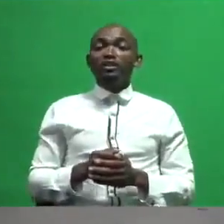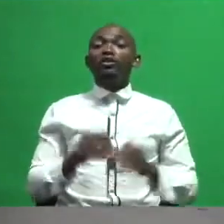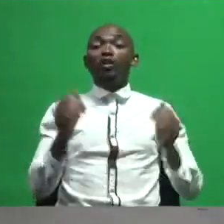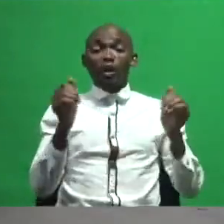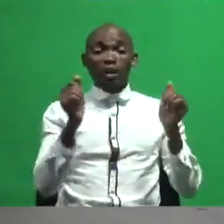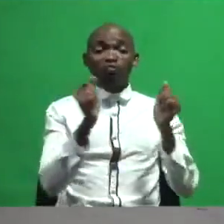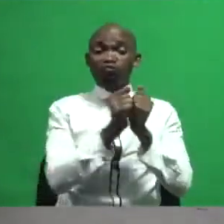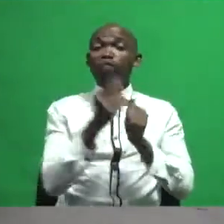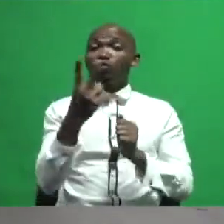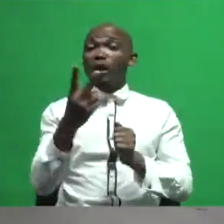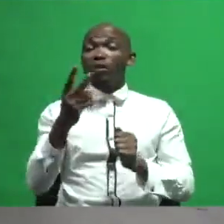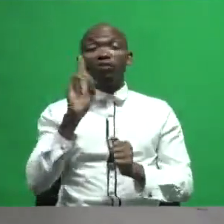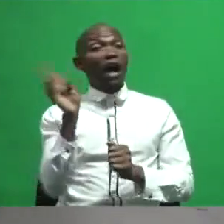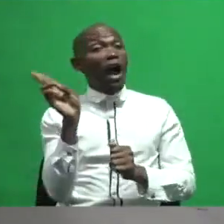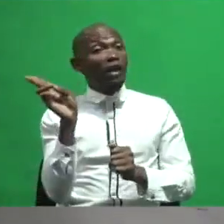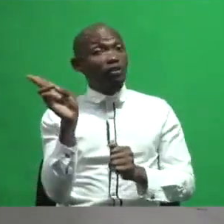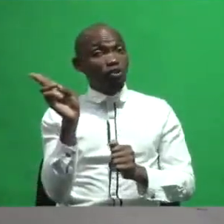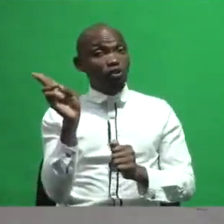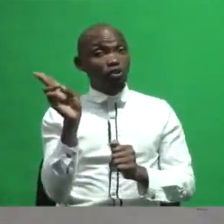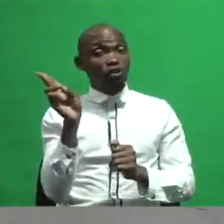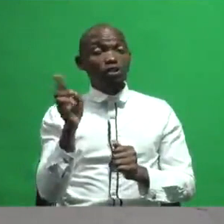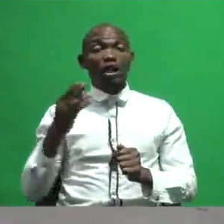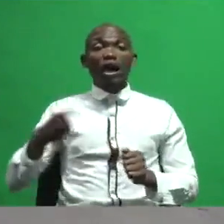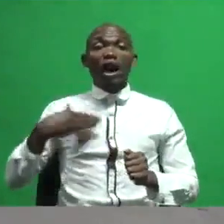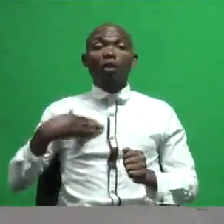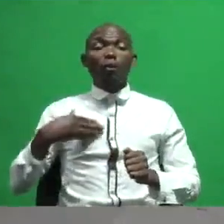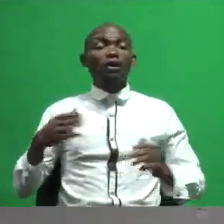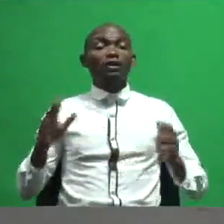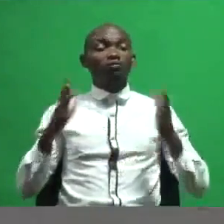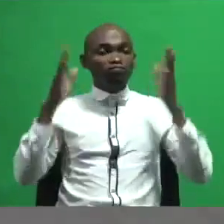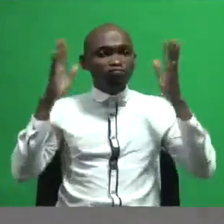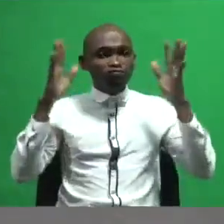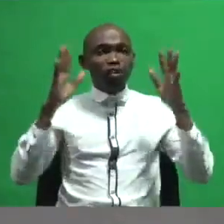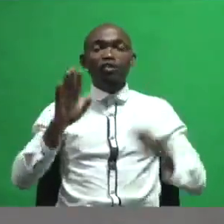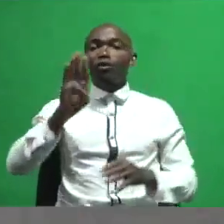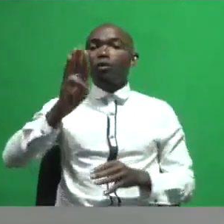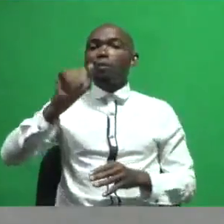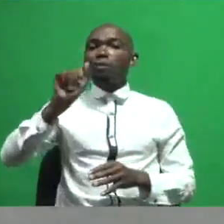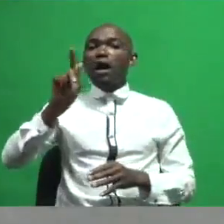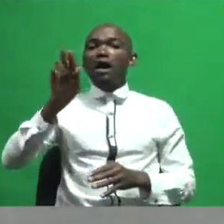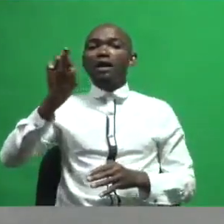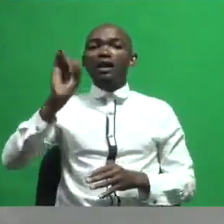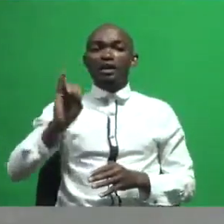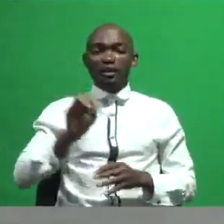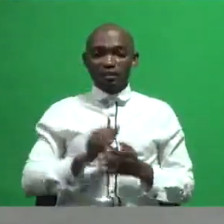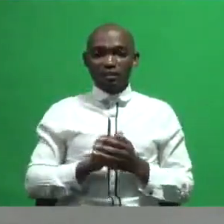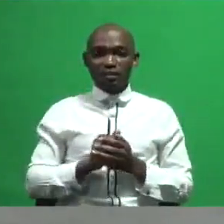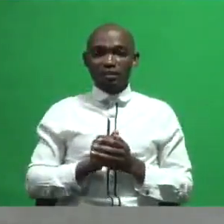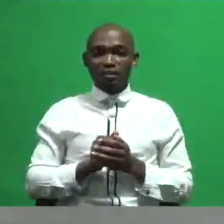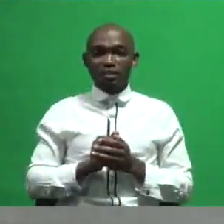Still we have 12 hydrogen. So I want a big clap to Bakari.